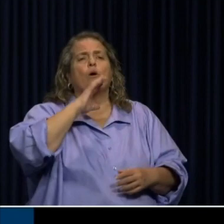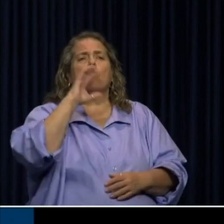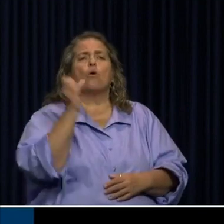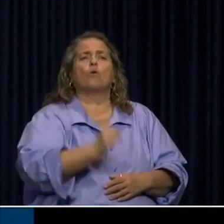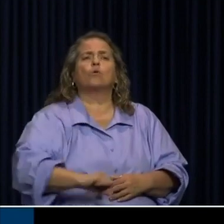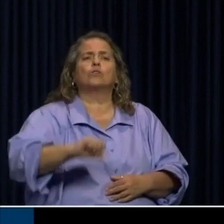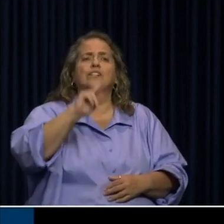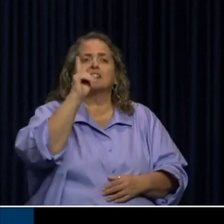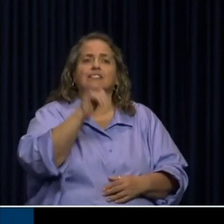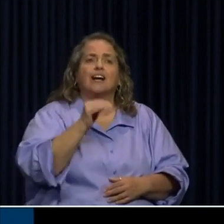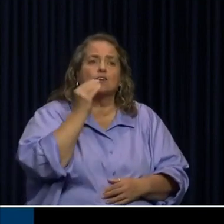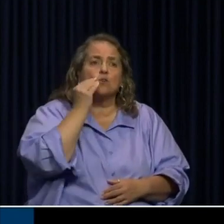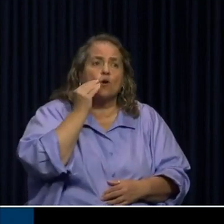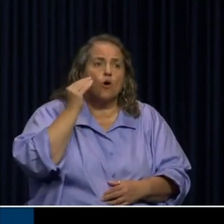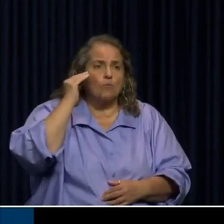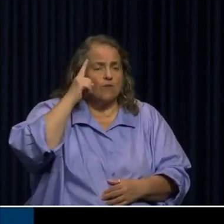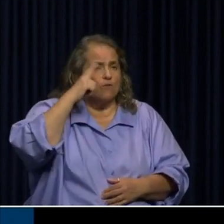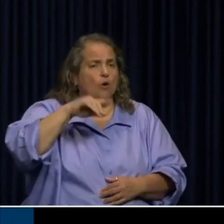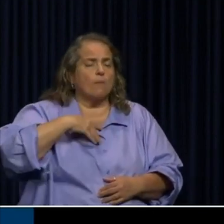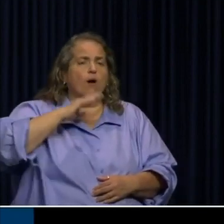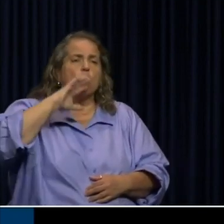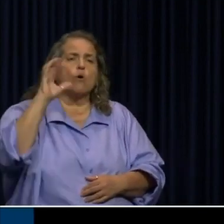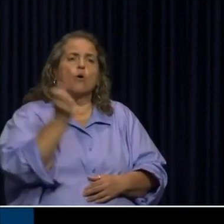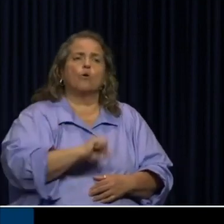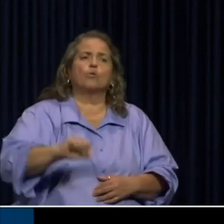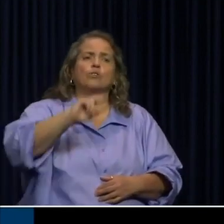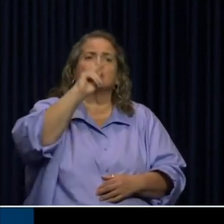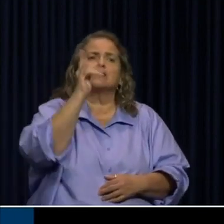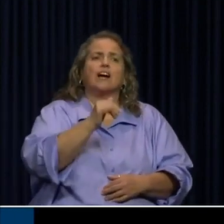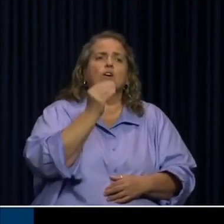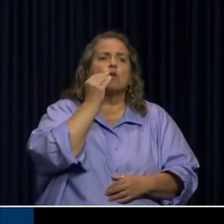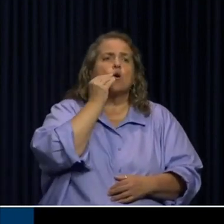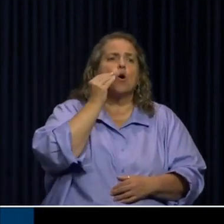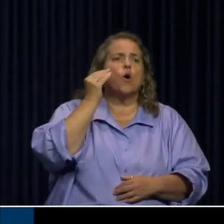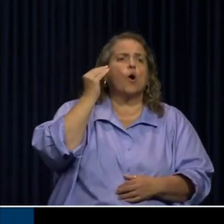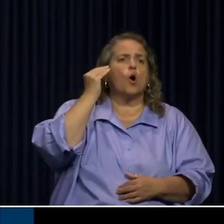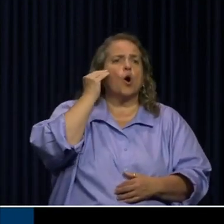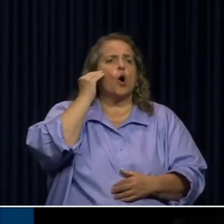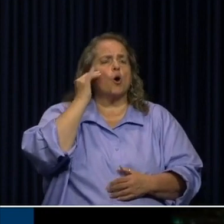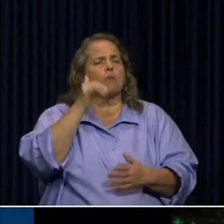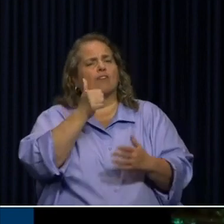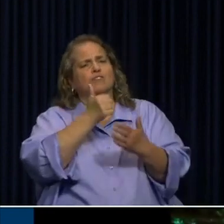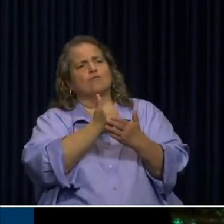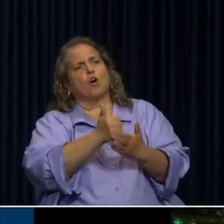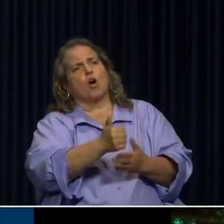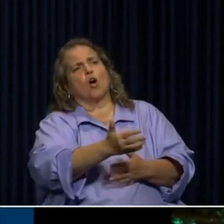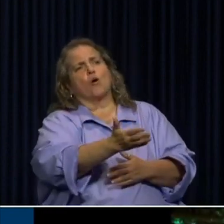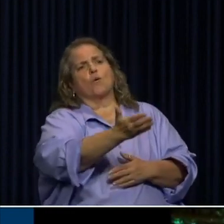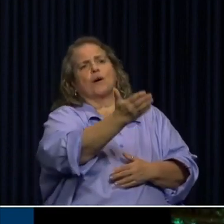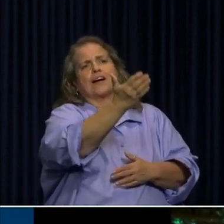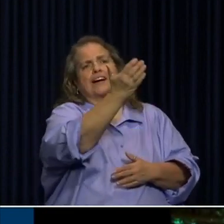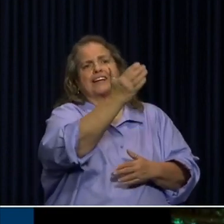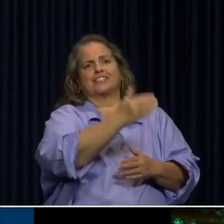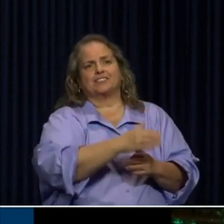Kentucky home, for my old Kentucky home far away.